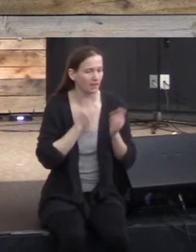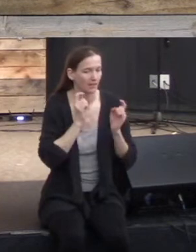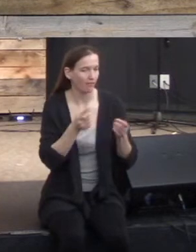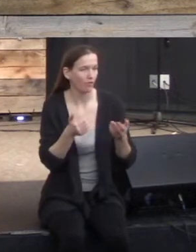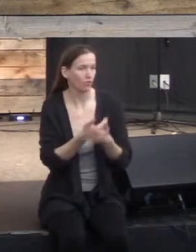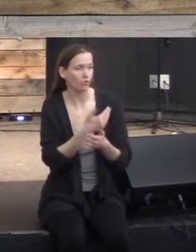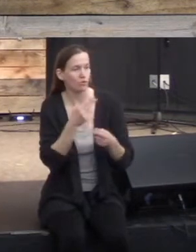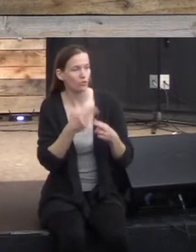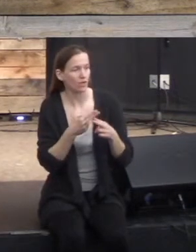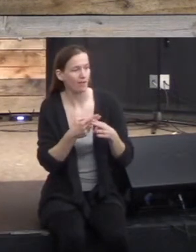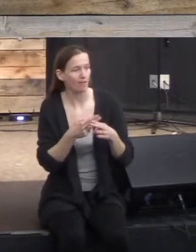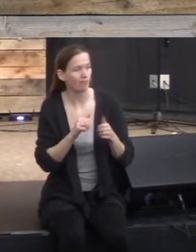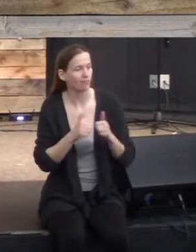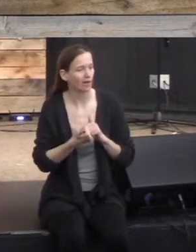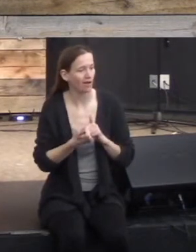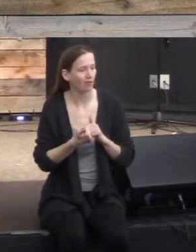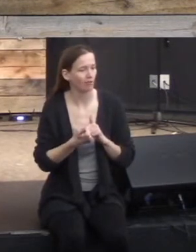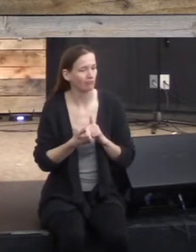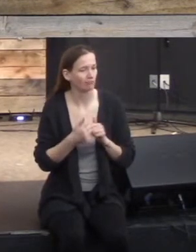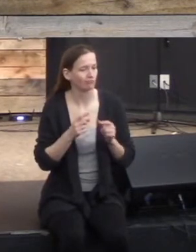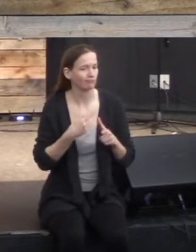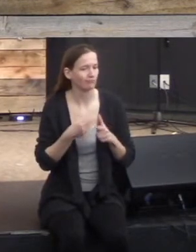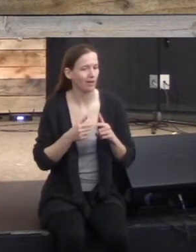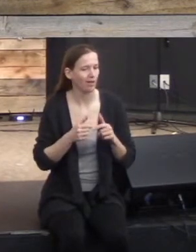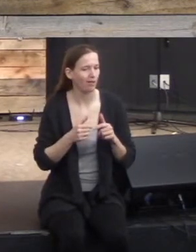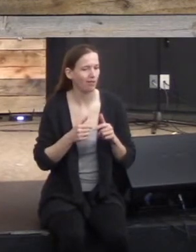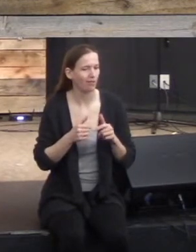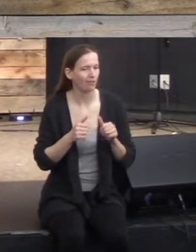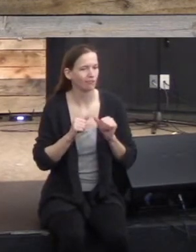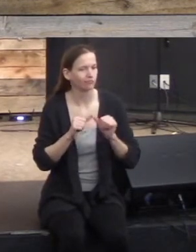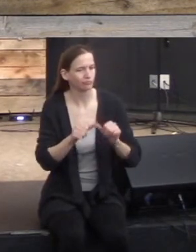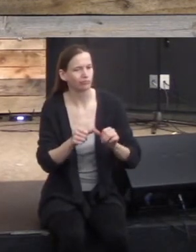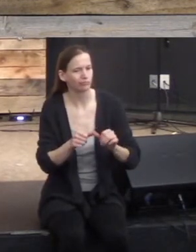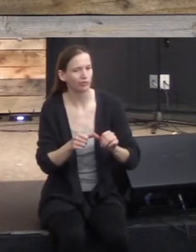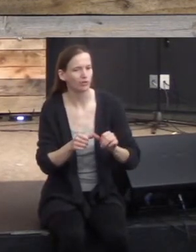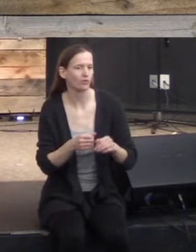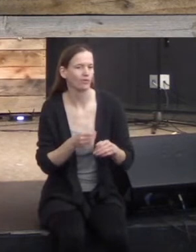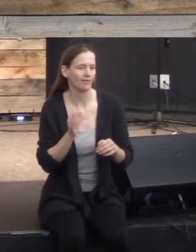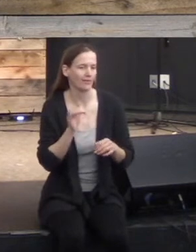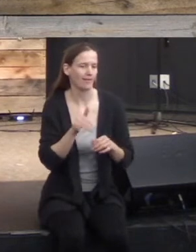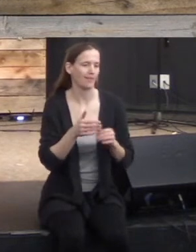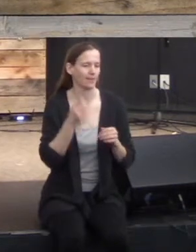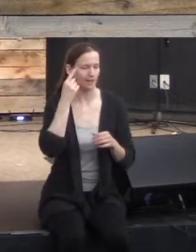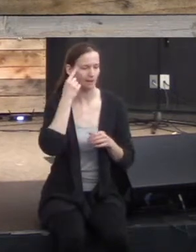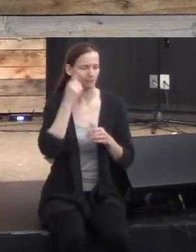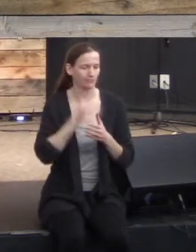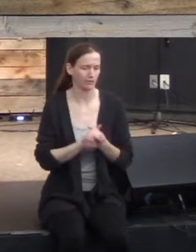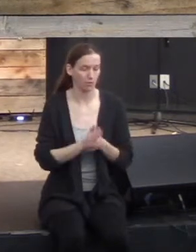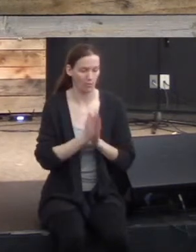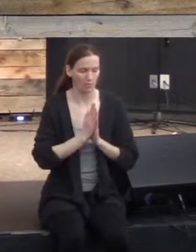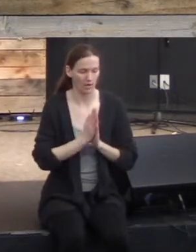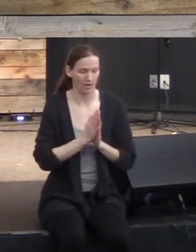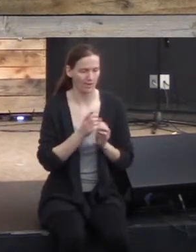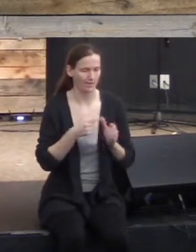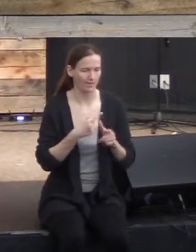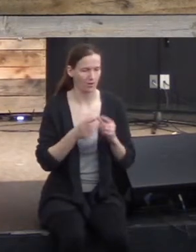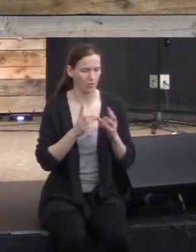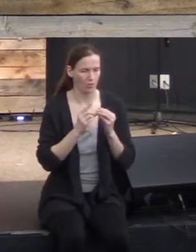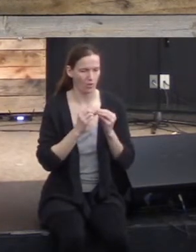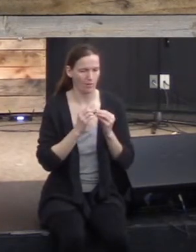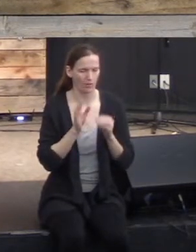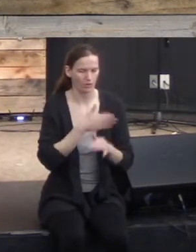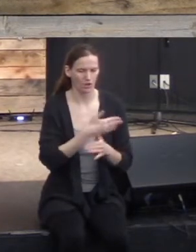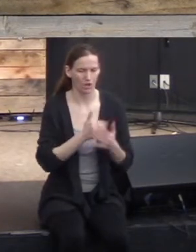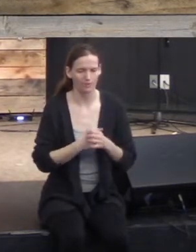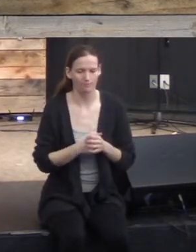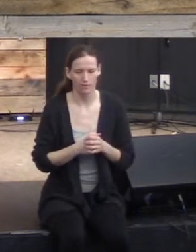name? And let's move forward in that way. So I'm going to pray, and then we're going to have one more song. God, we really are